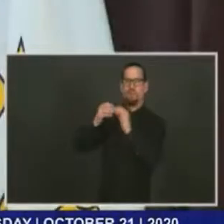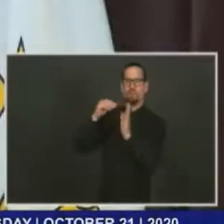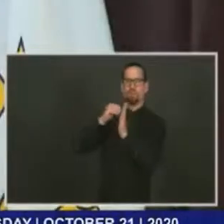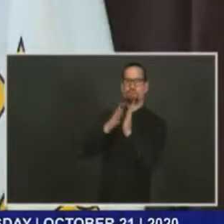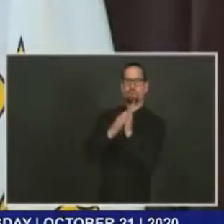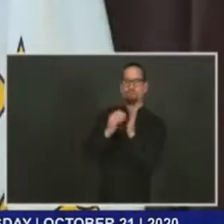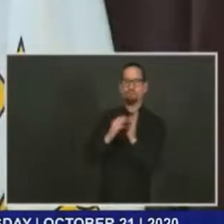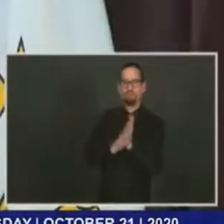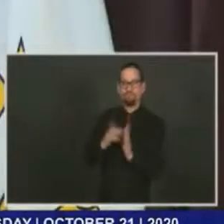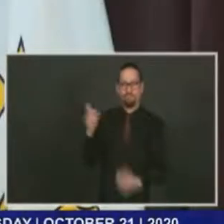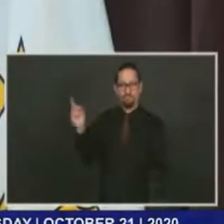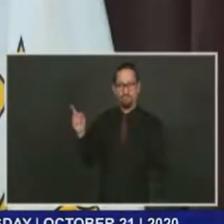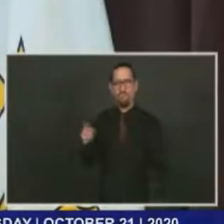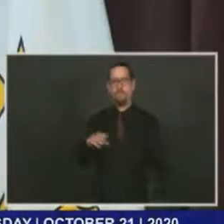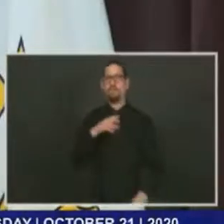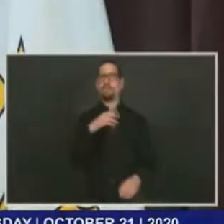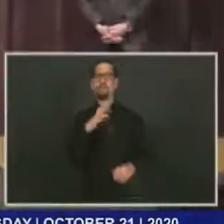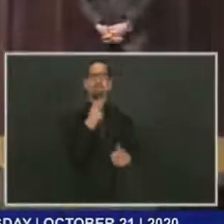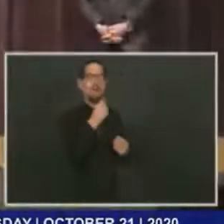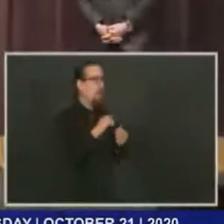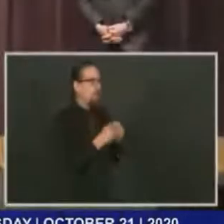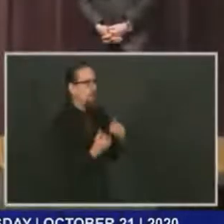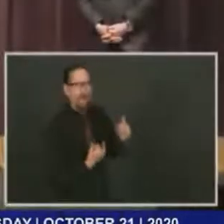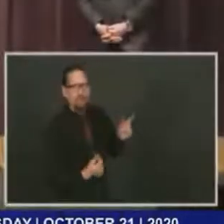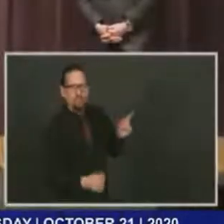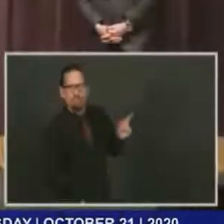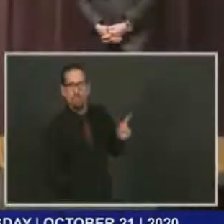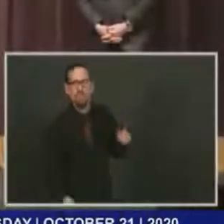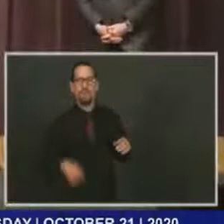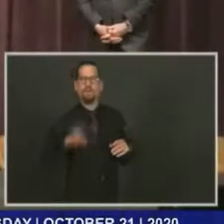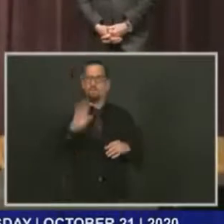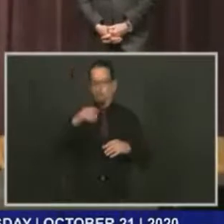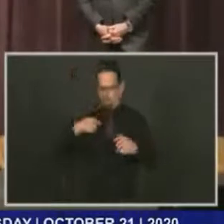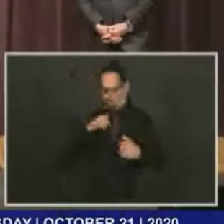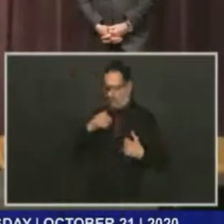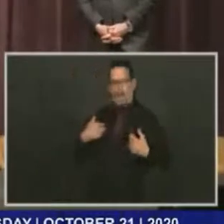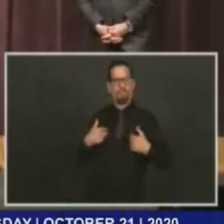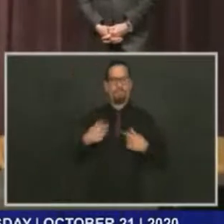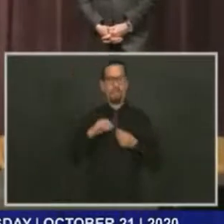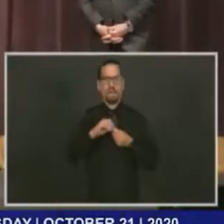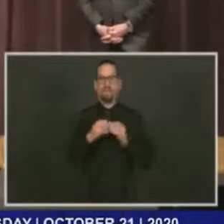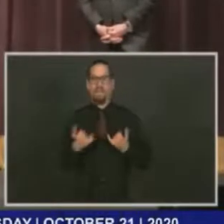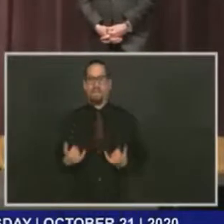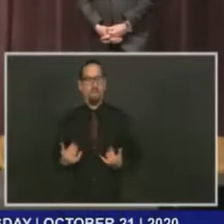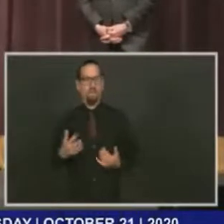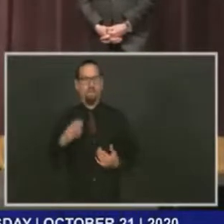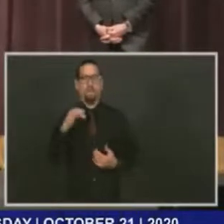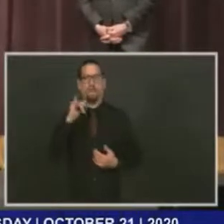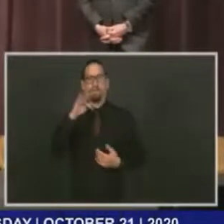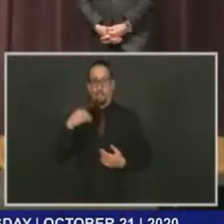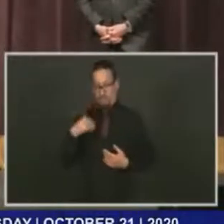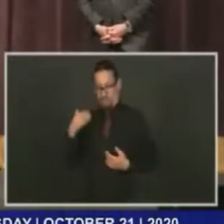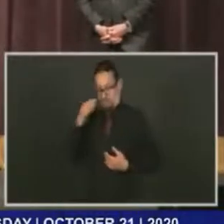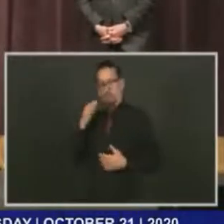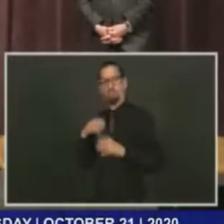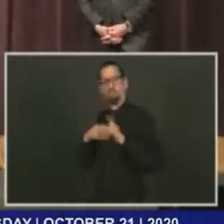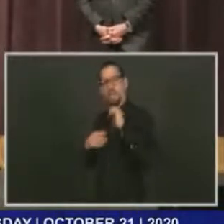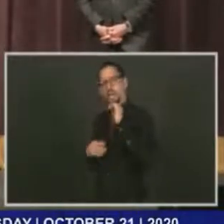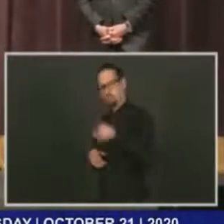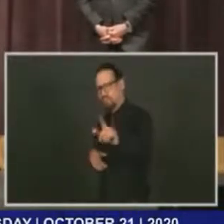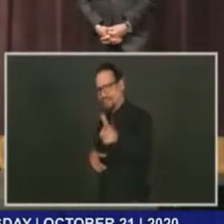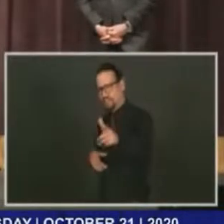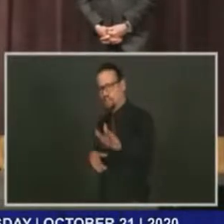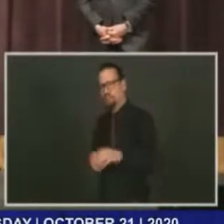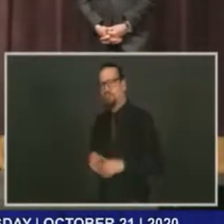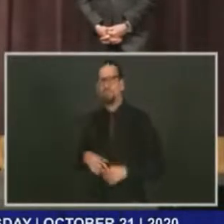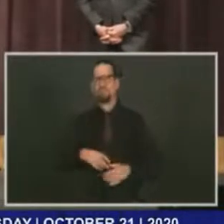back to you on those numbers as well. For sure. Governor, you're not just, I have a question for the governor, doctor. You're not just the